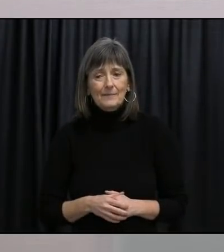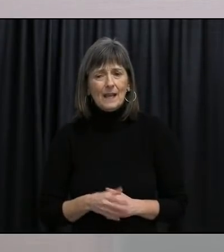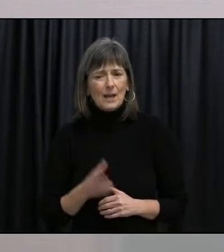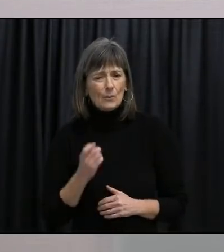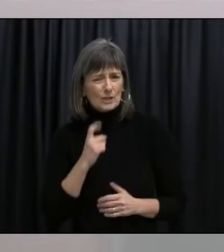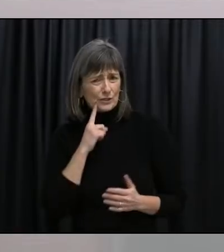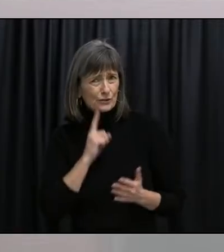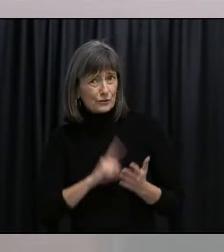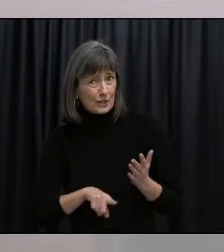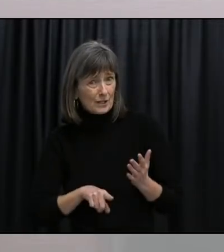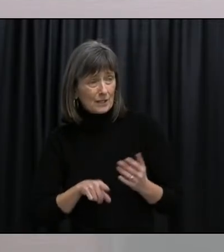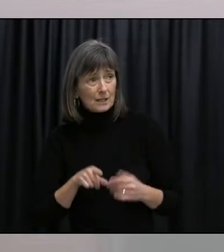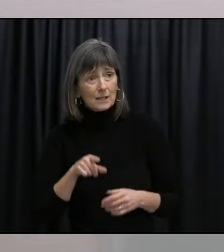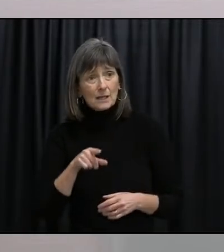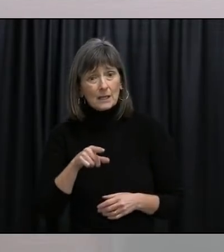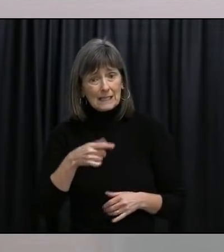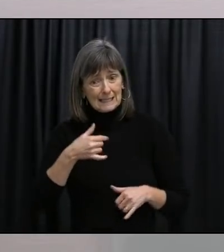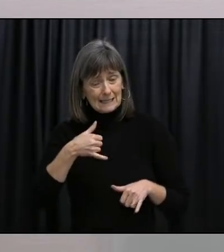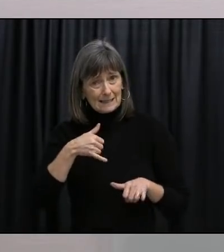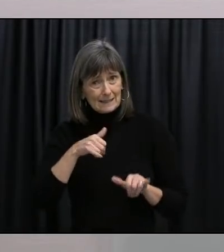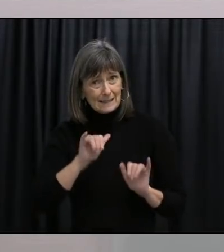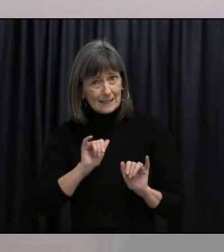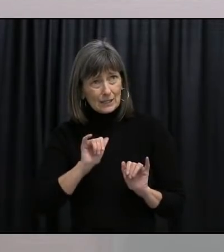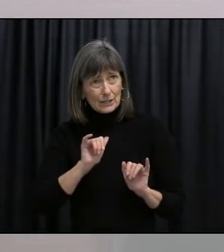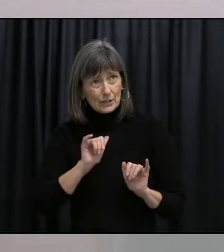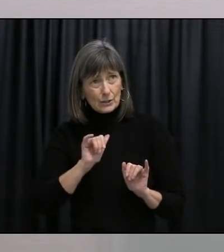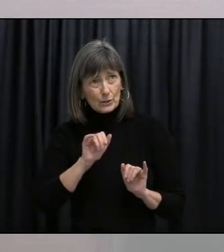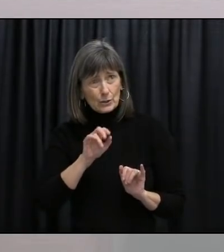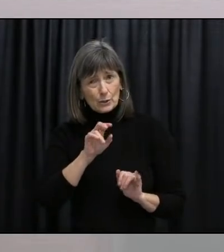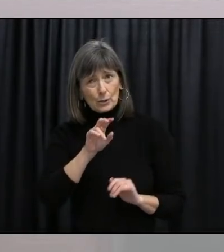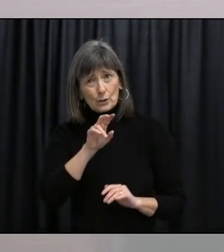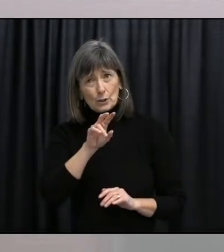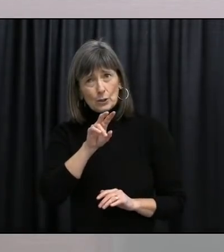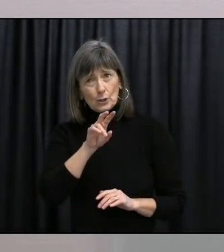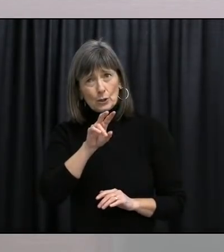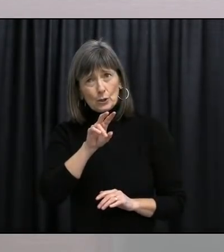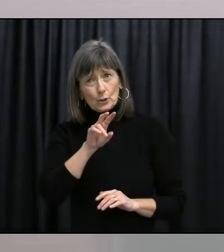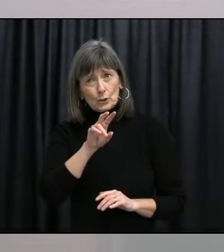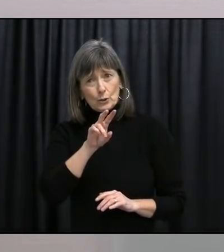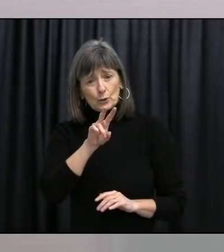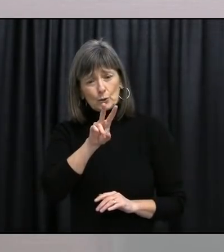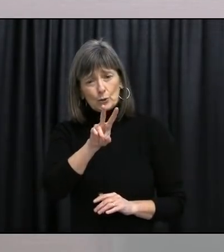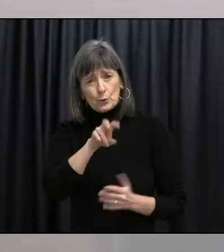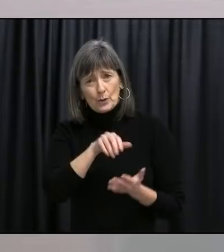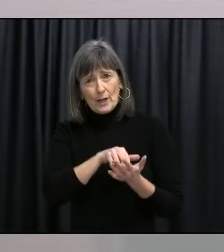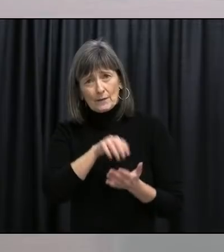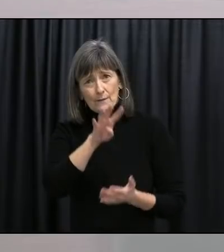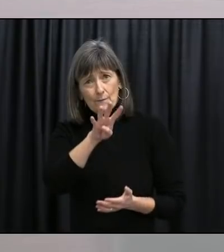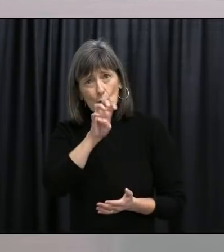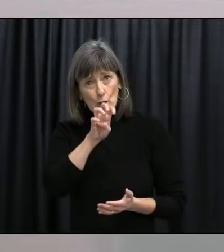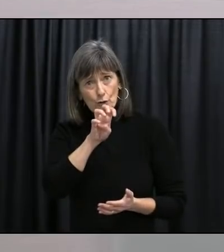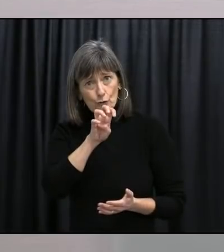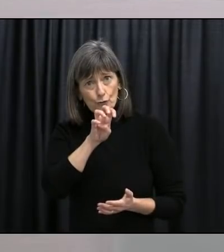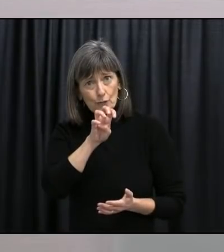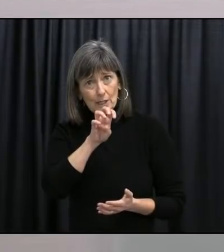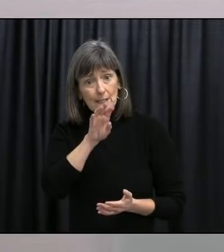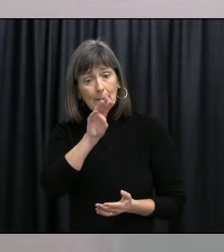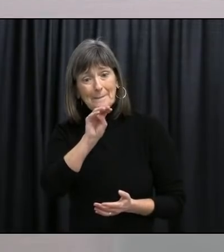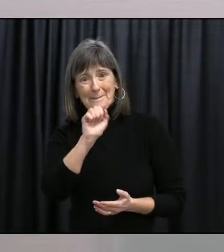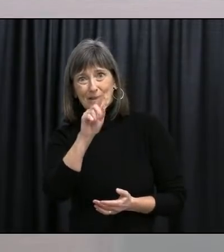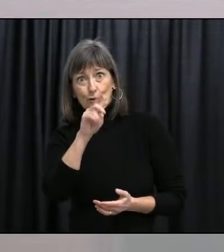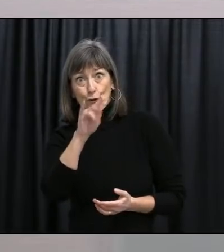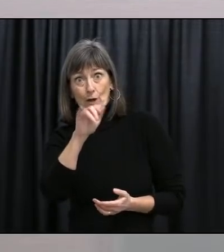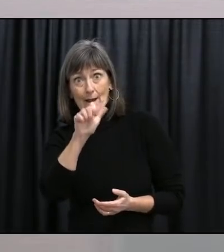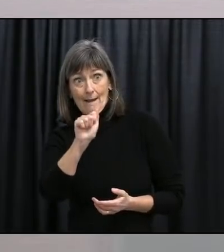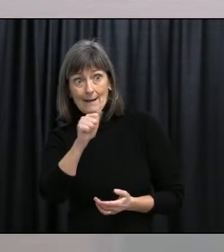Are we still expecting 2,400 doses of the Moderna vaccine? Yes. For next